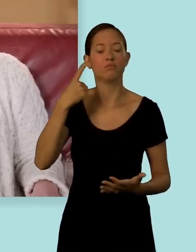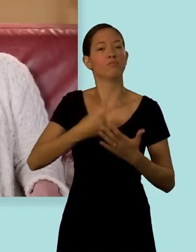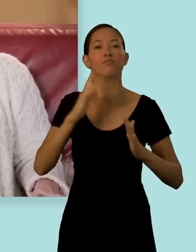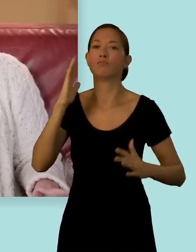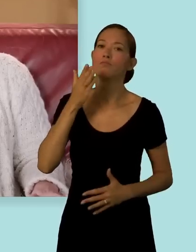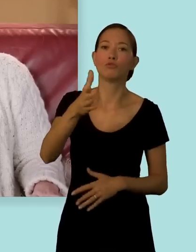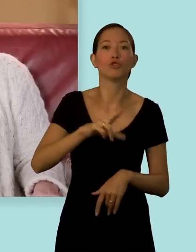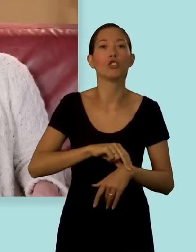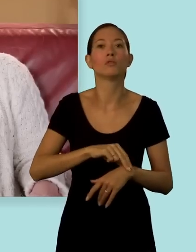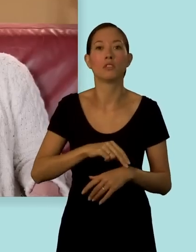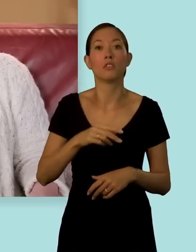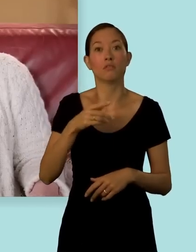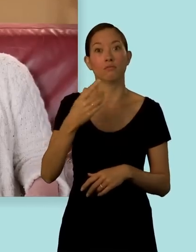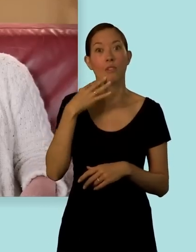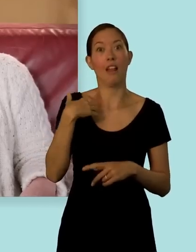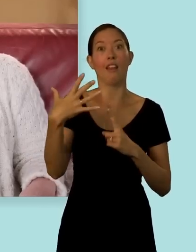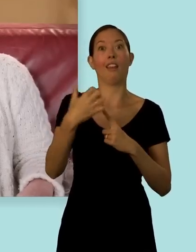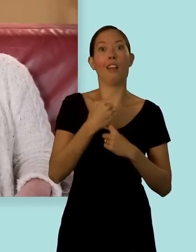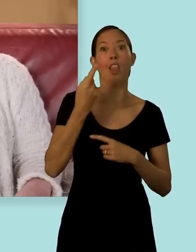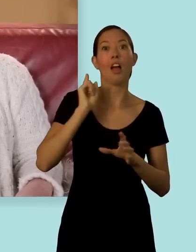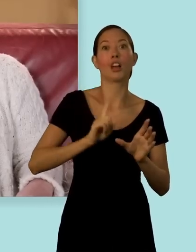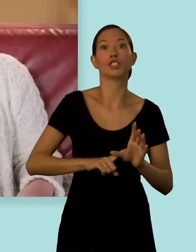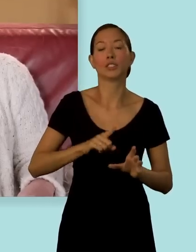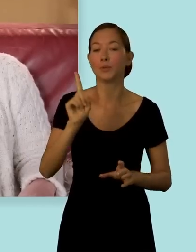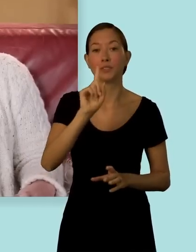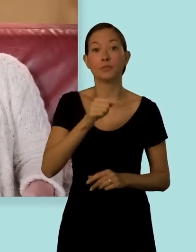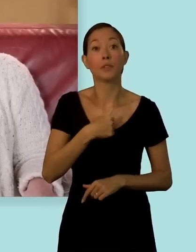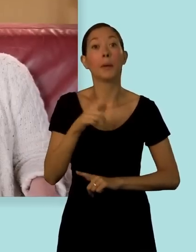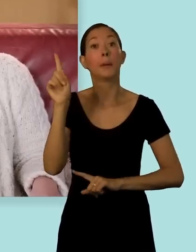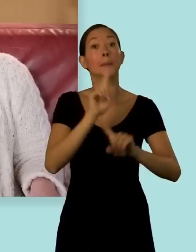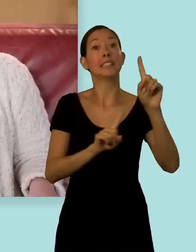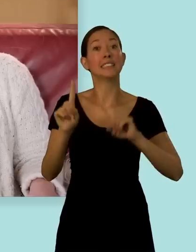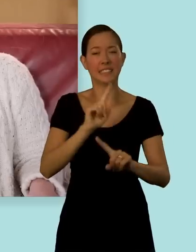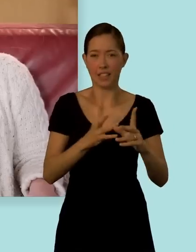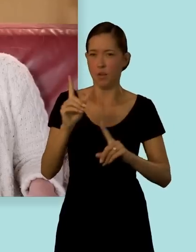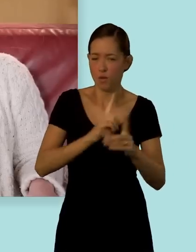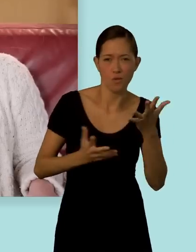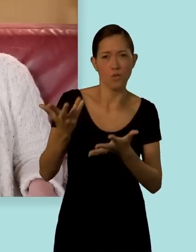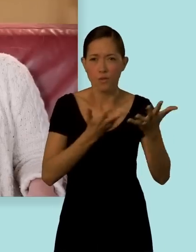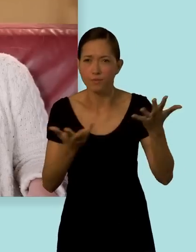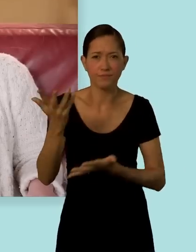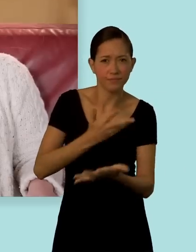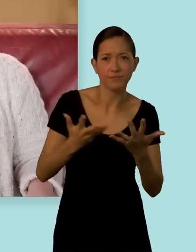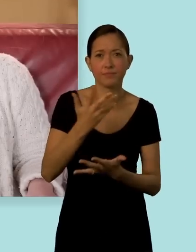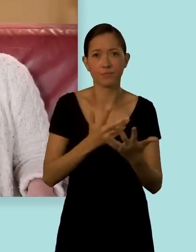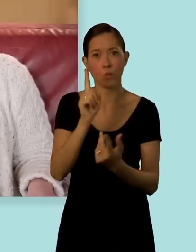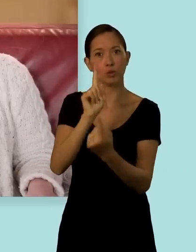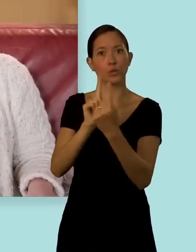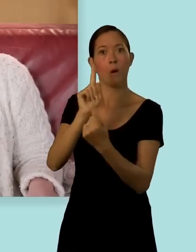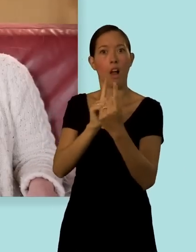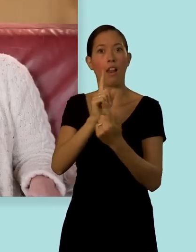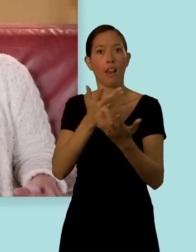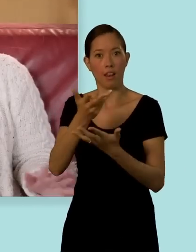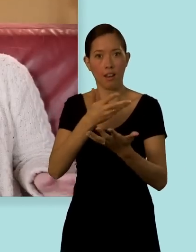to the doctor when I got the diagnosis last year was I'd had a meeting, a pretty